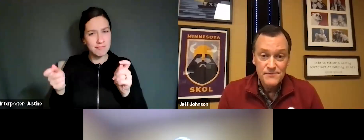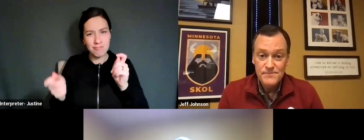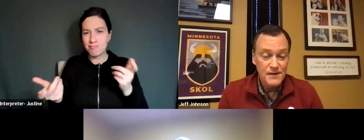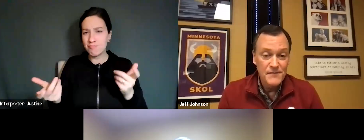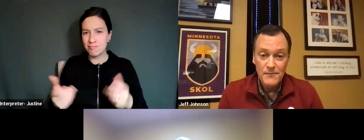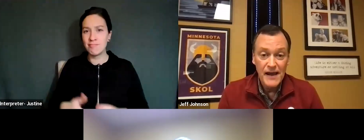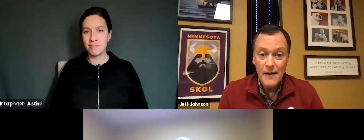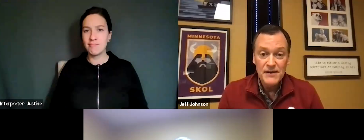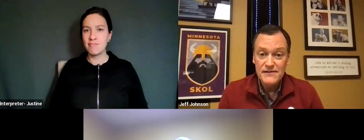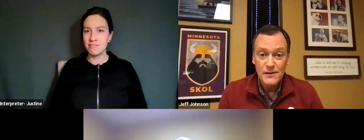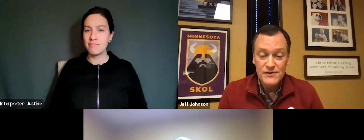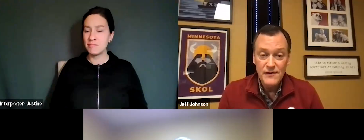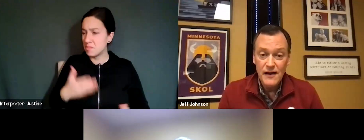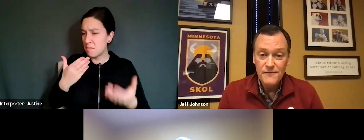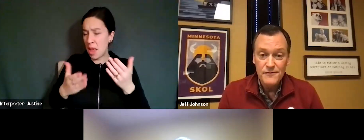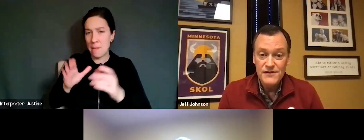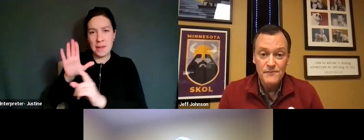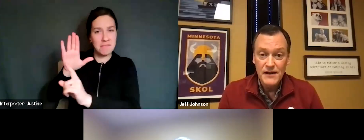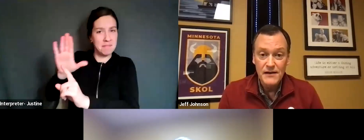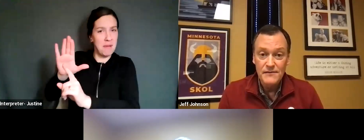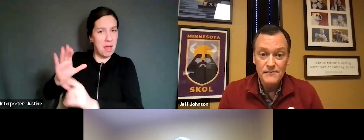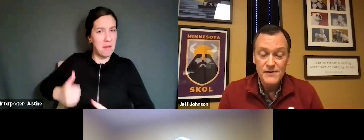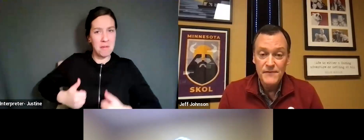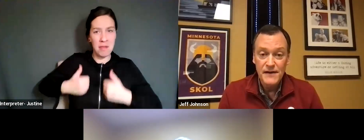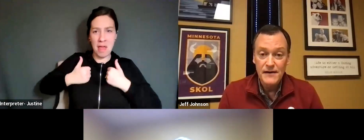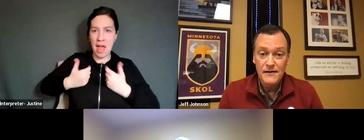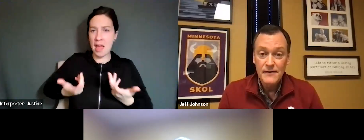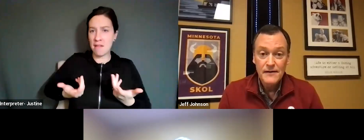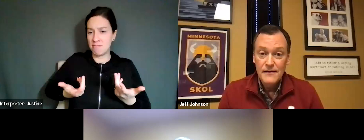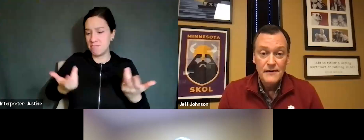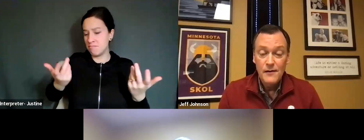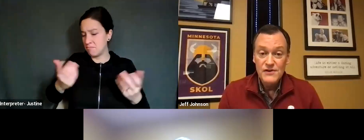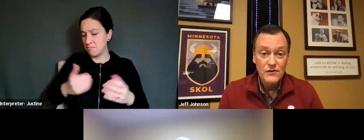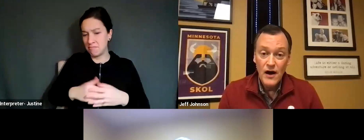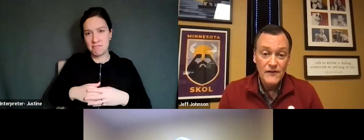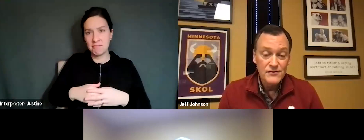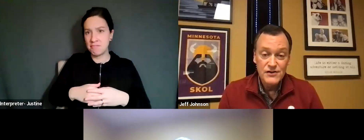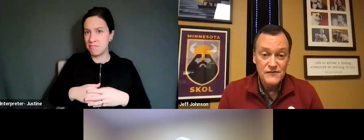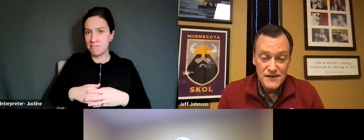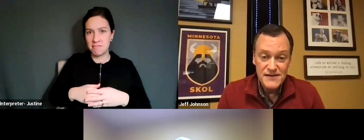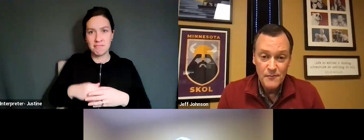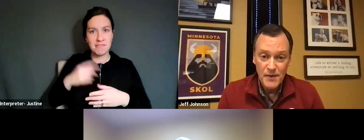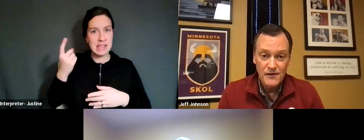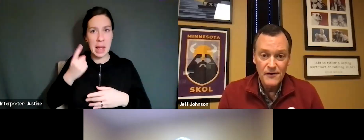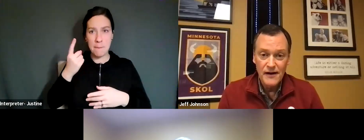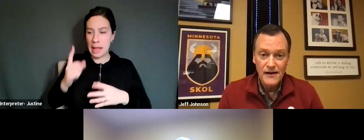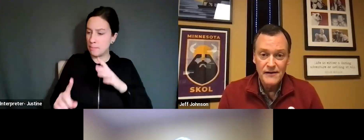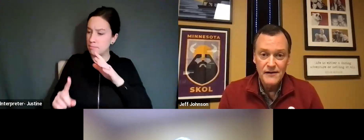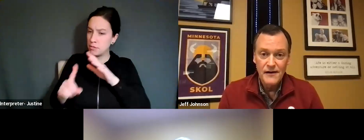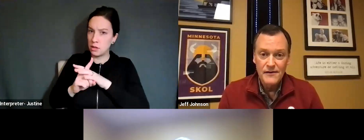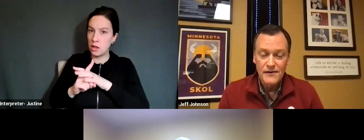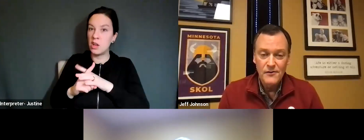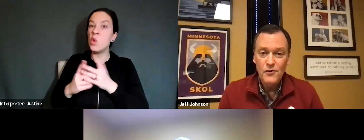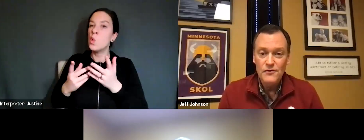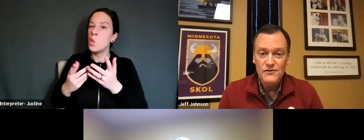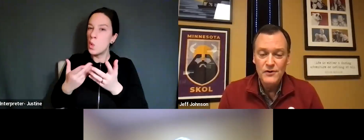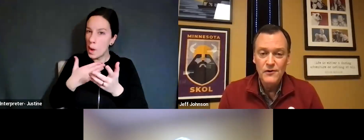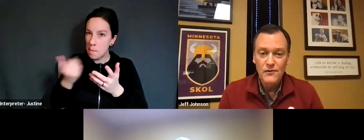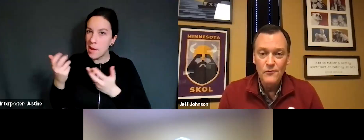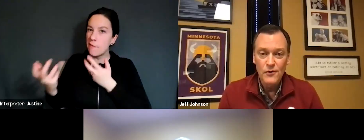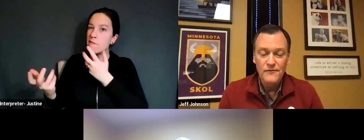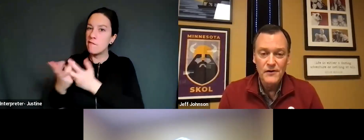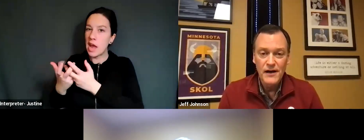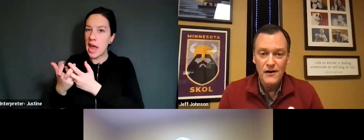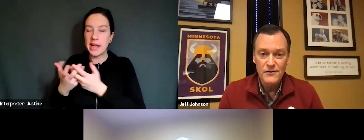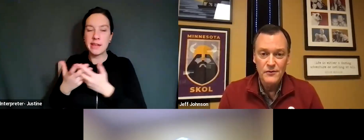because something may happen in someone's life or something comes along that just fits them better. And, you know, of course we